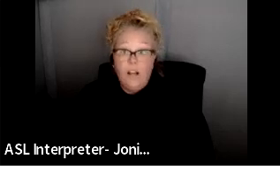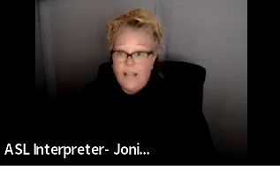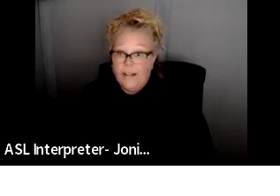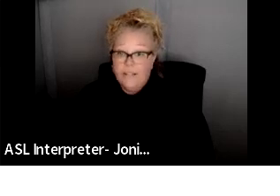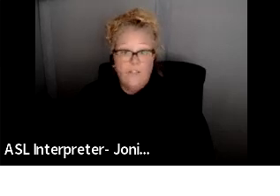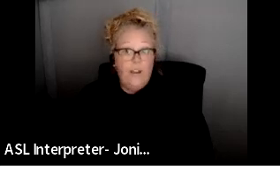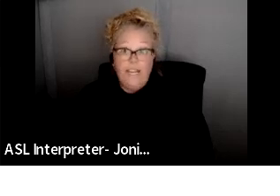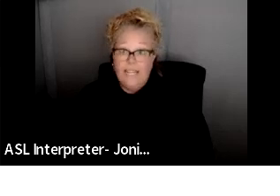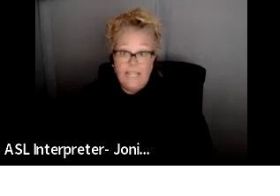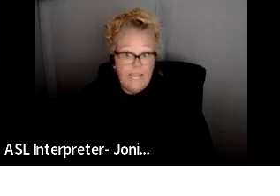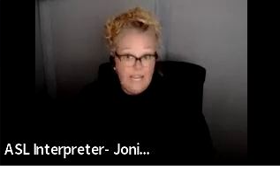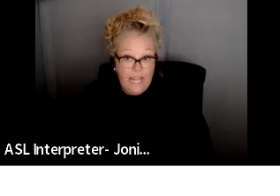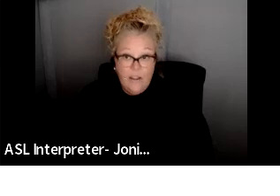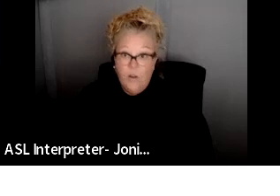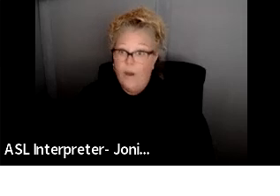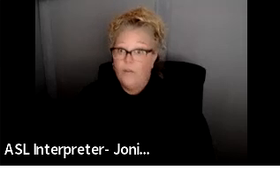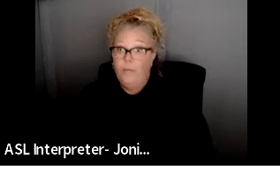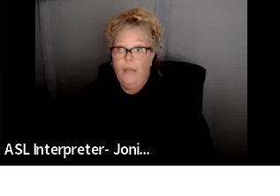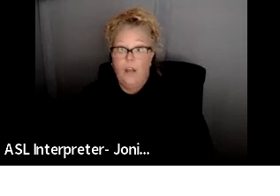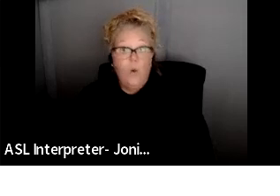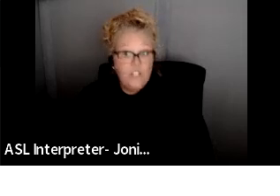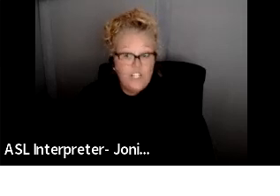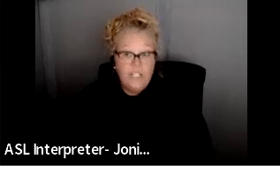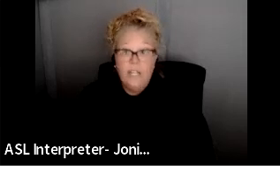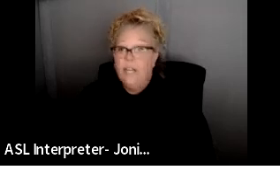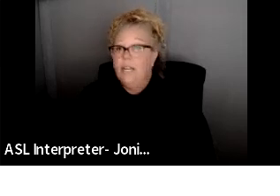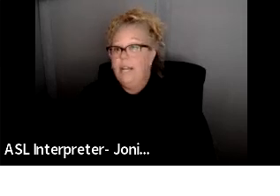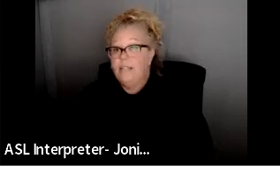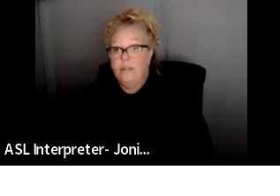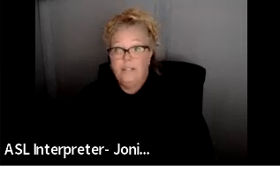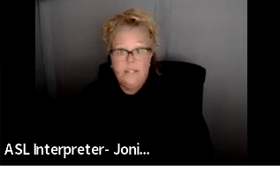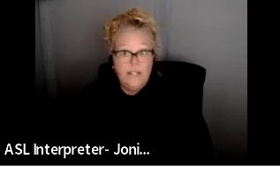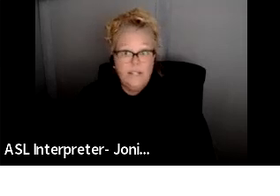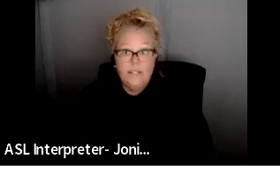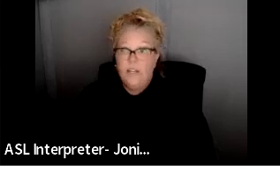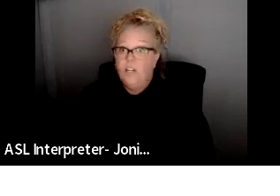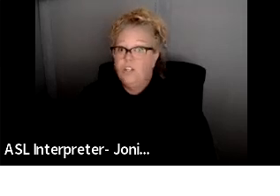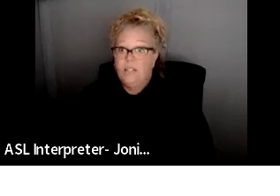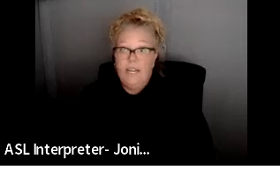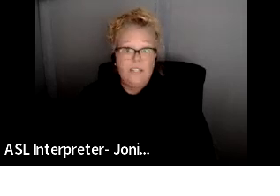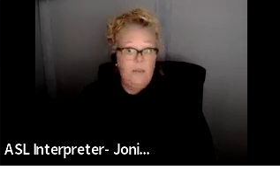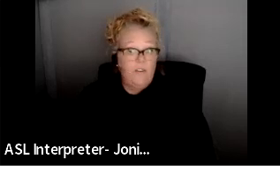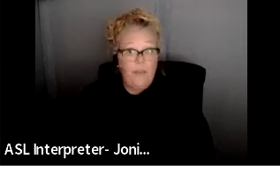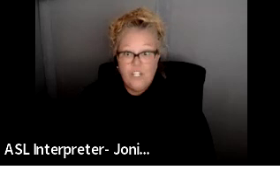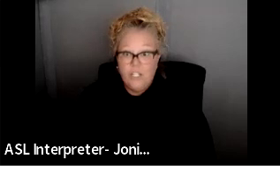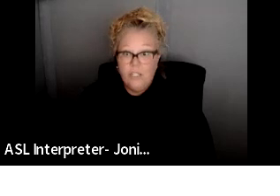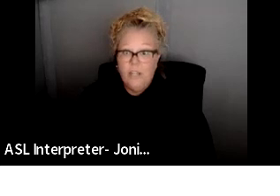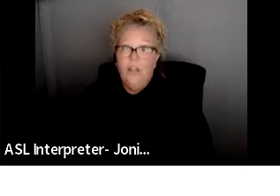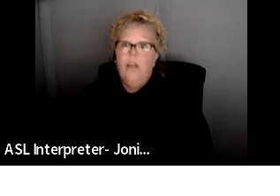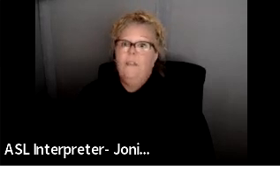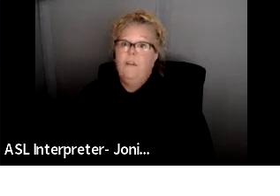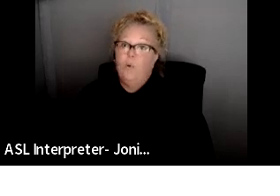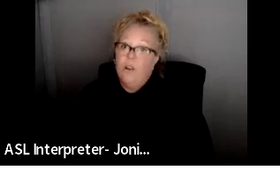Anyone can contact us for anything that they need, whether it be a question, needing some assistance, just needing some